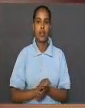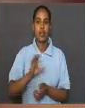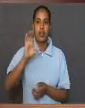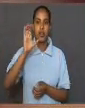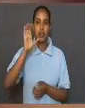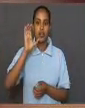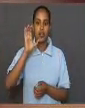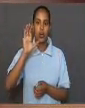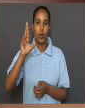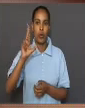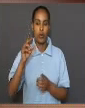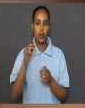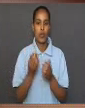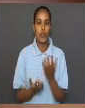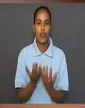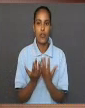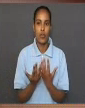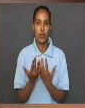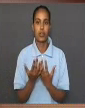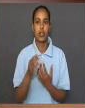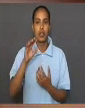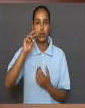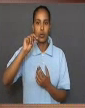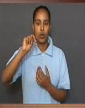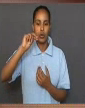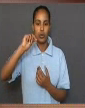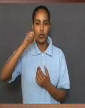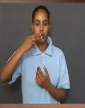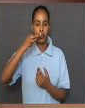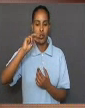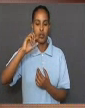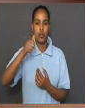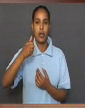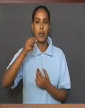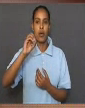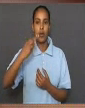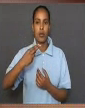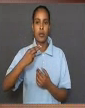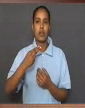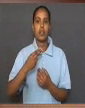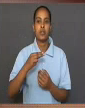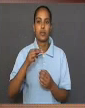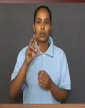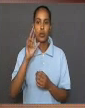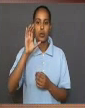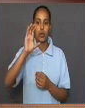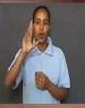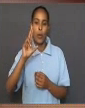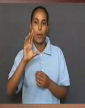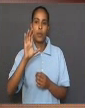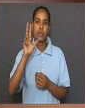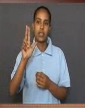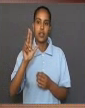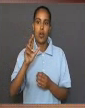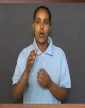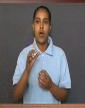Chromite is fused with sodium hydroxide in air, and chromium-3 is